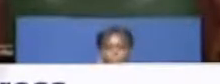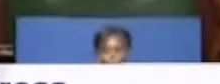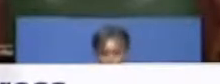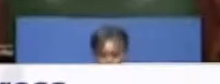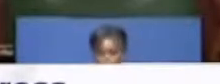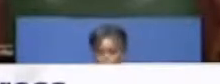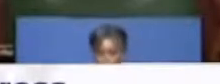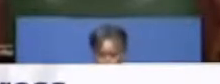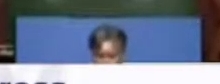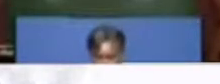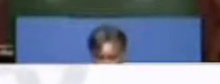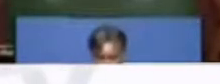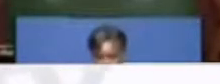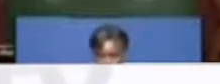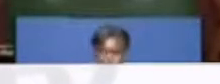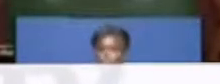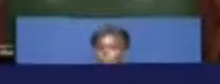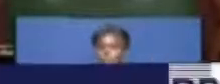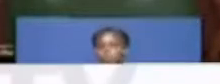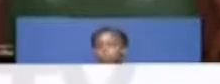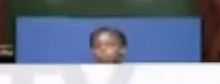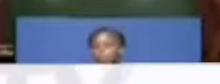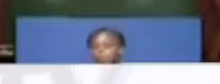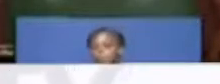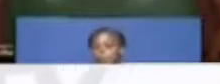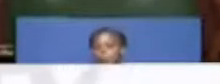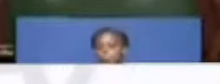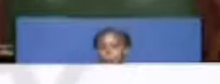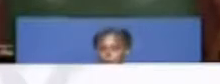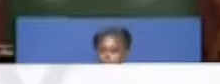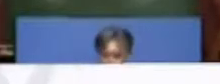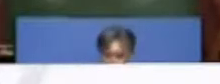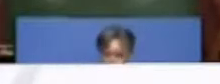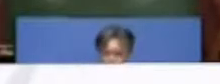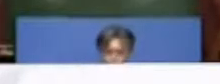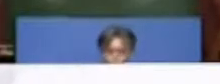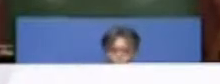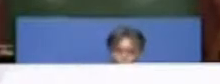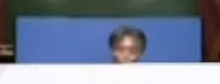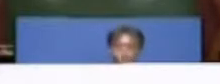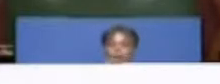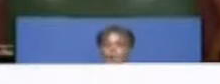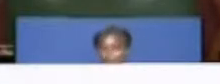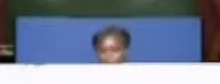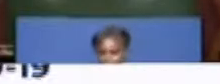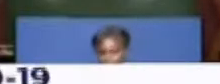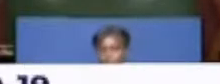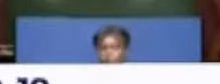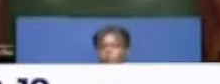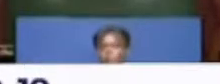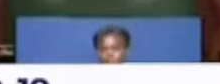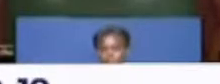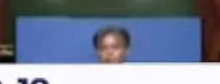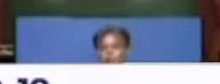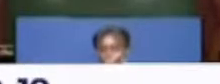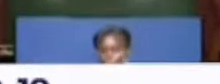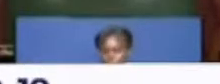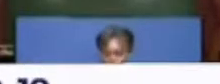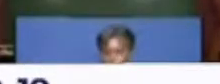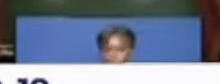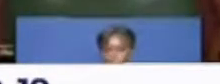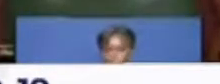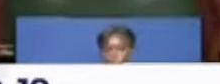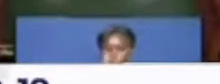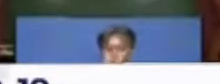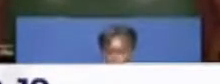continue to see what it is that we can do together to increase and the amount available in terms of affordable